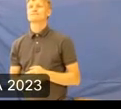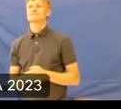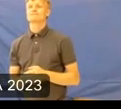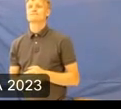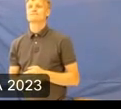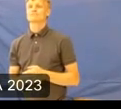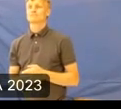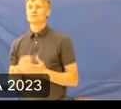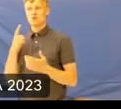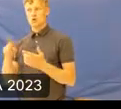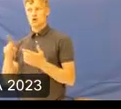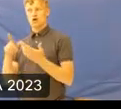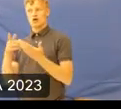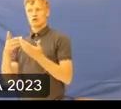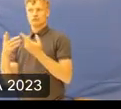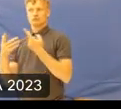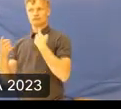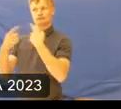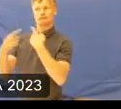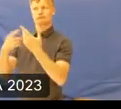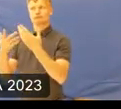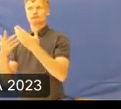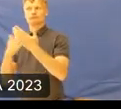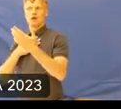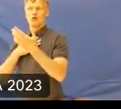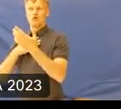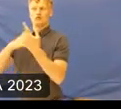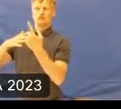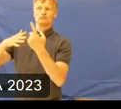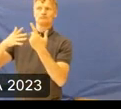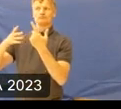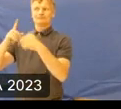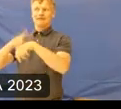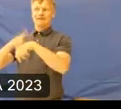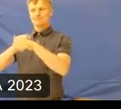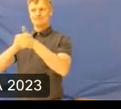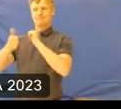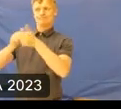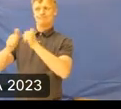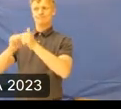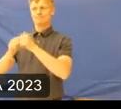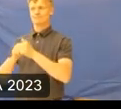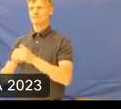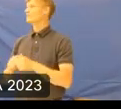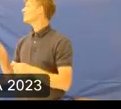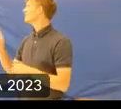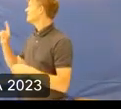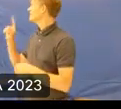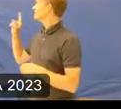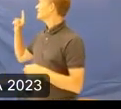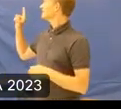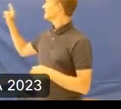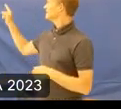In order to keep within that that tight time scale. That's the dark energy I put to